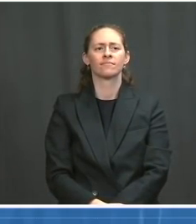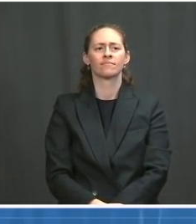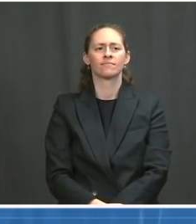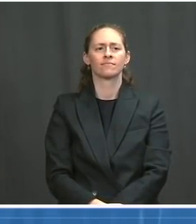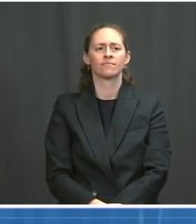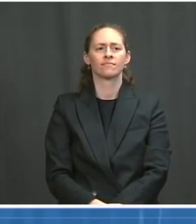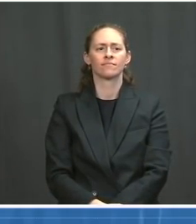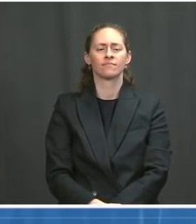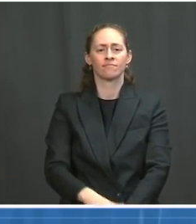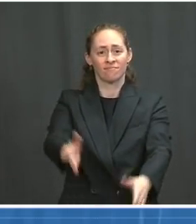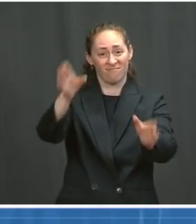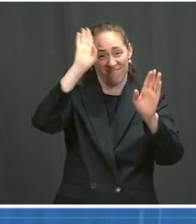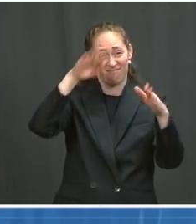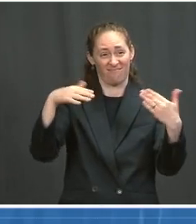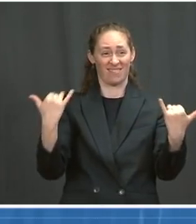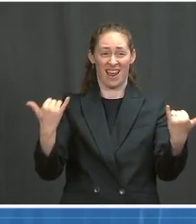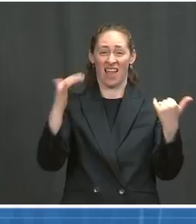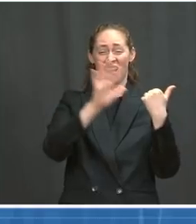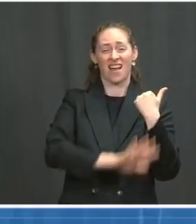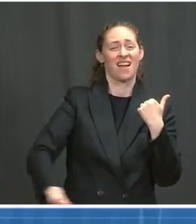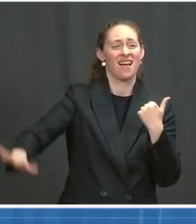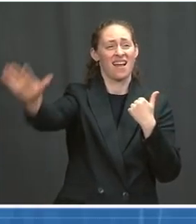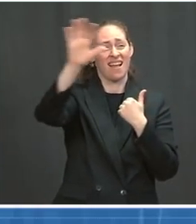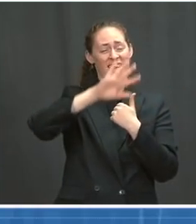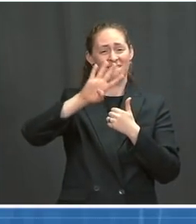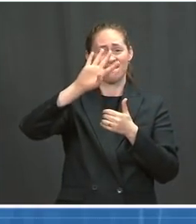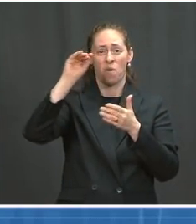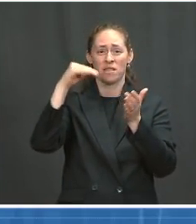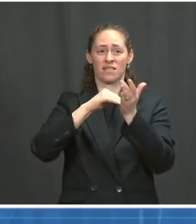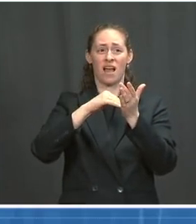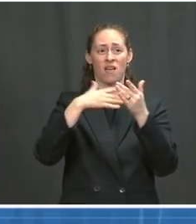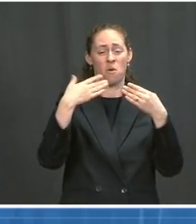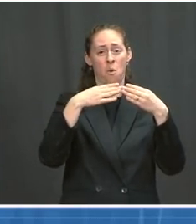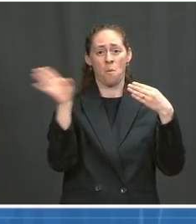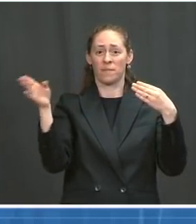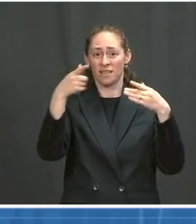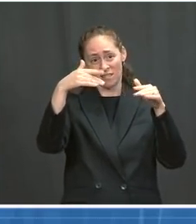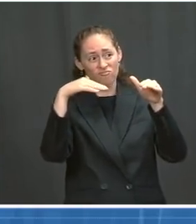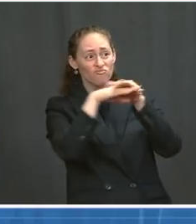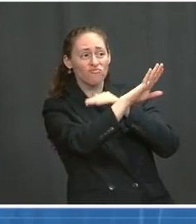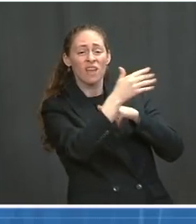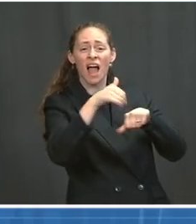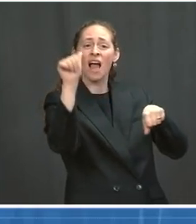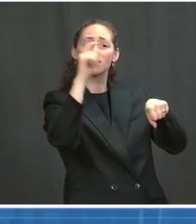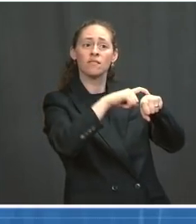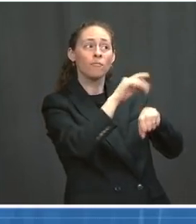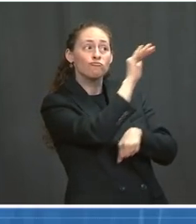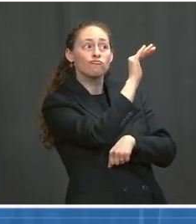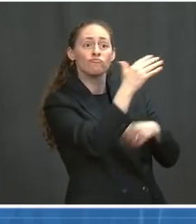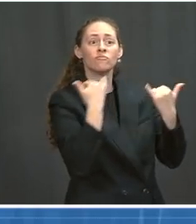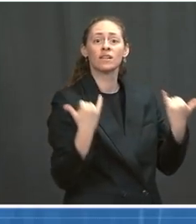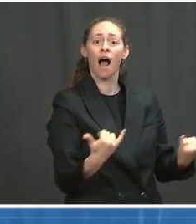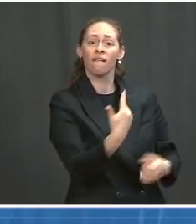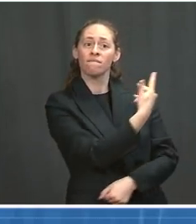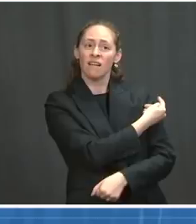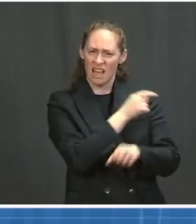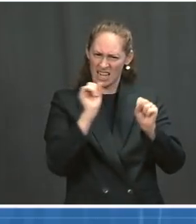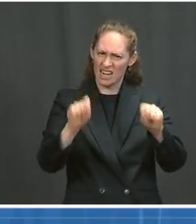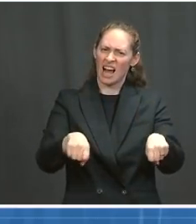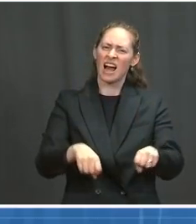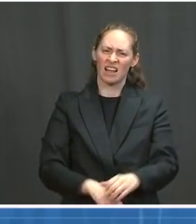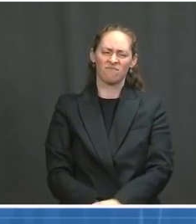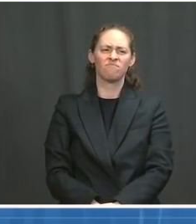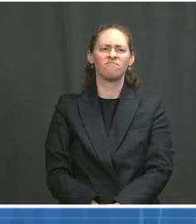pharmacy locations nationwide. Already, CVS, Rite Aid, Walmart, and